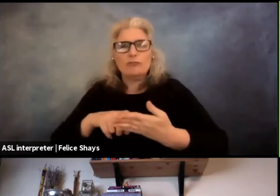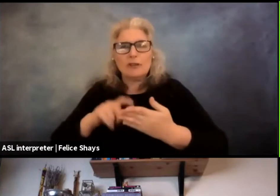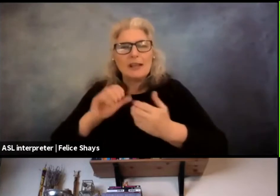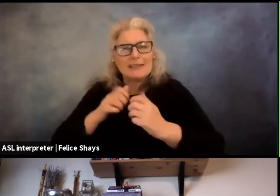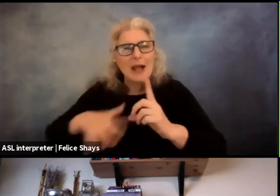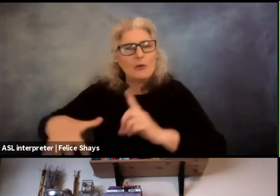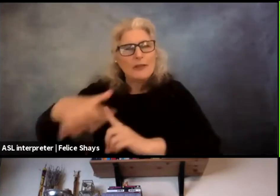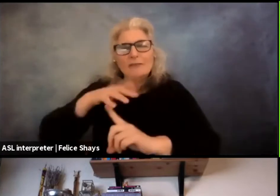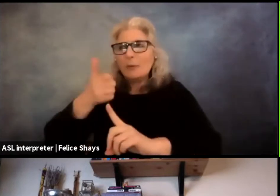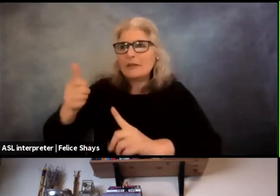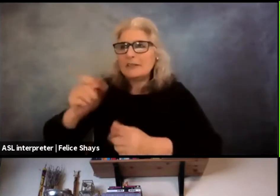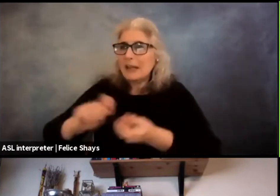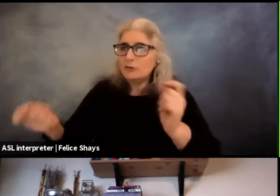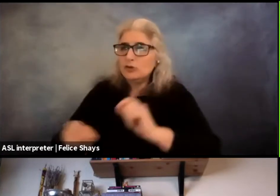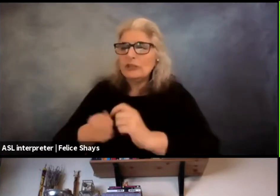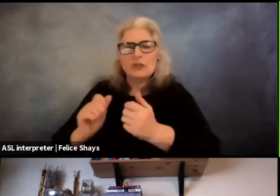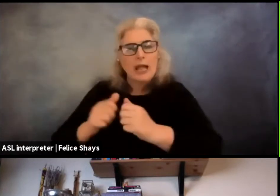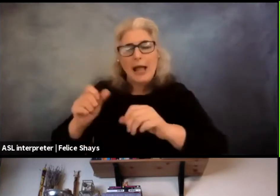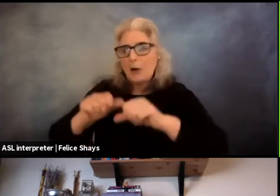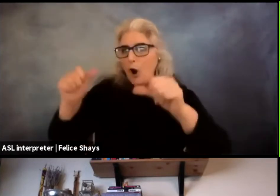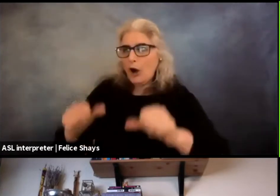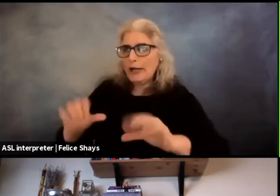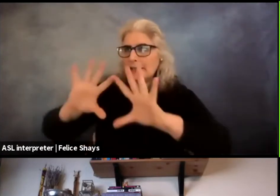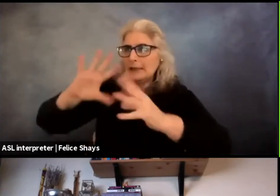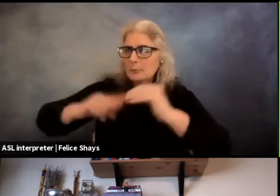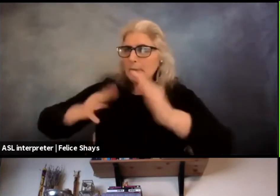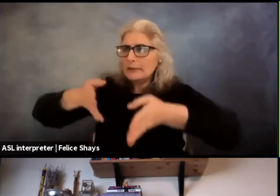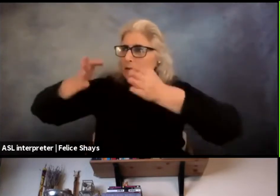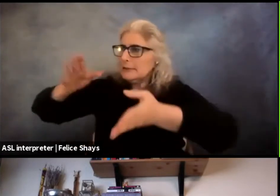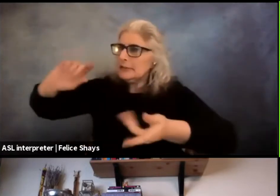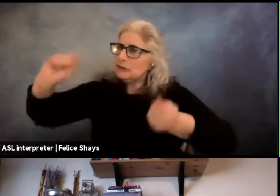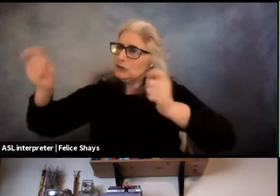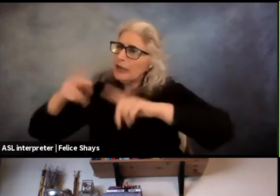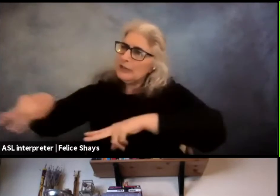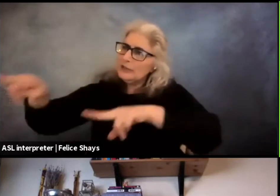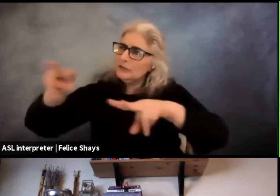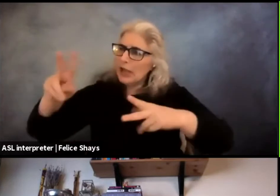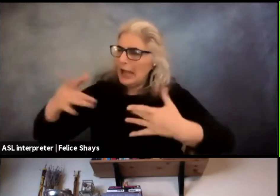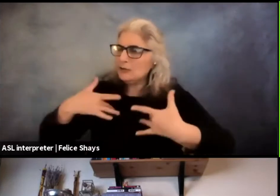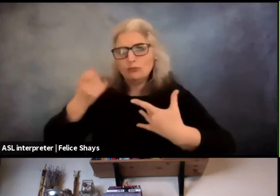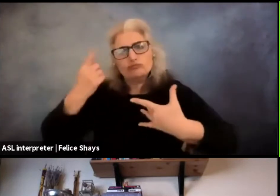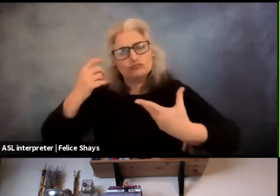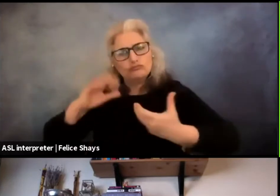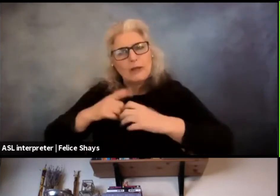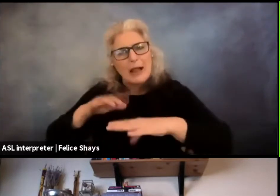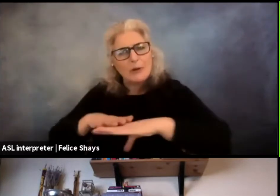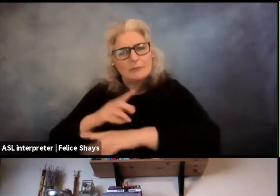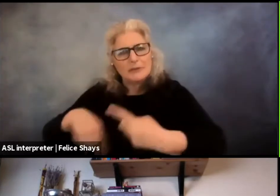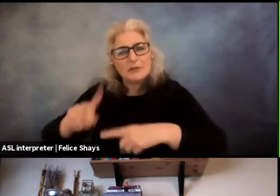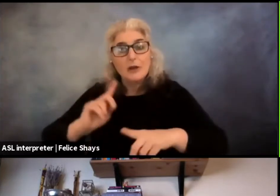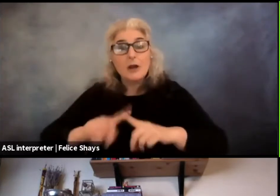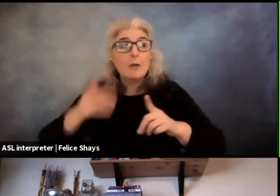changes, and being able to parse that out. Versus, you know, if someone install a